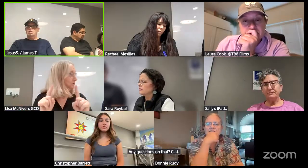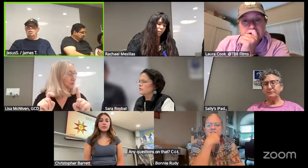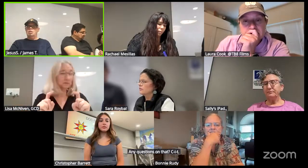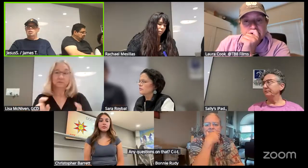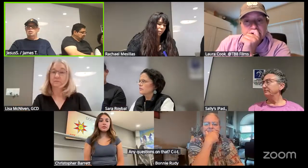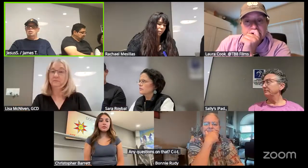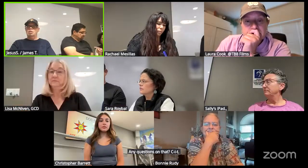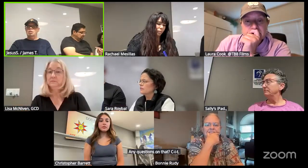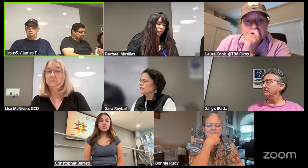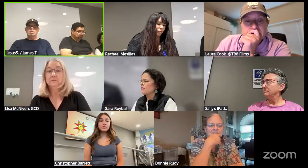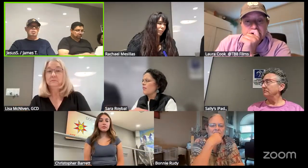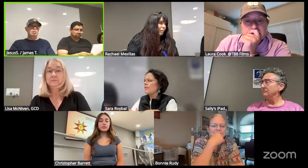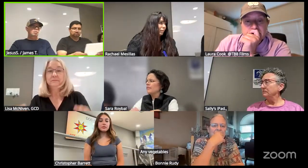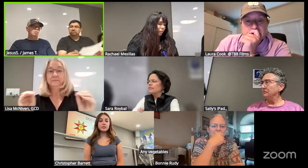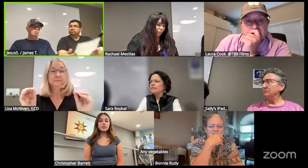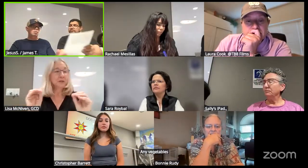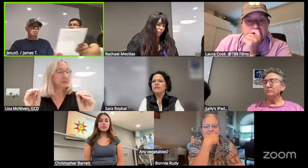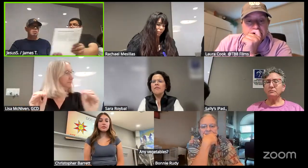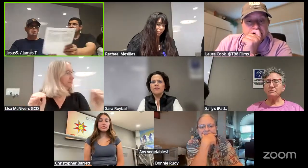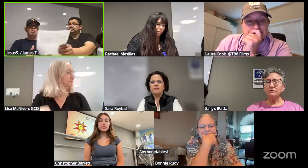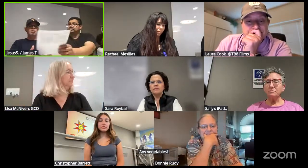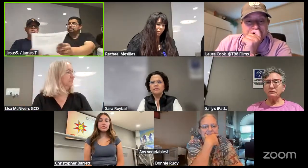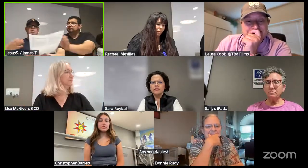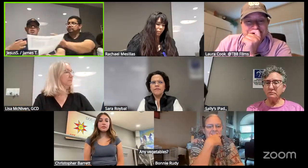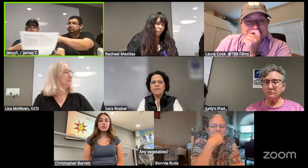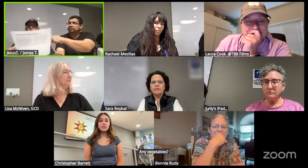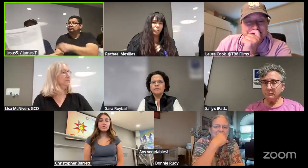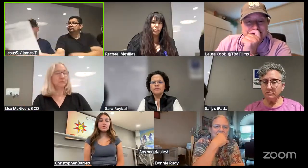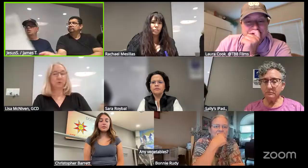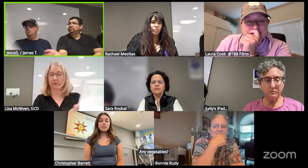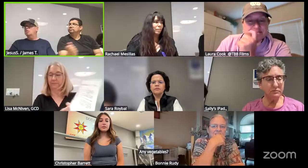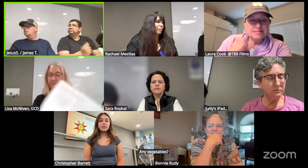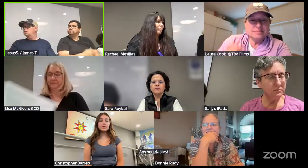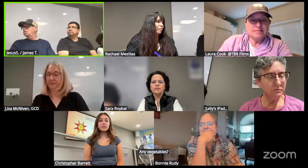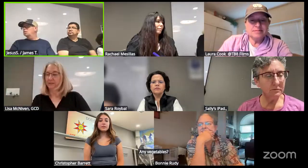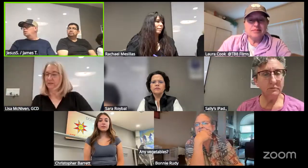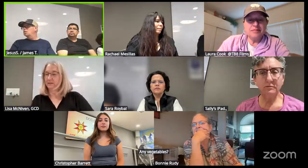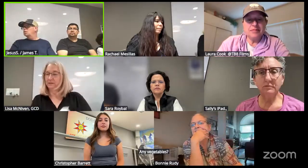Any questions? No?